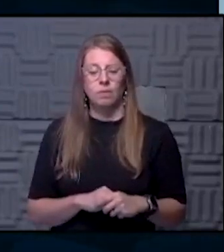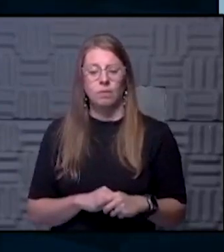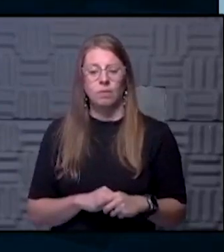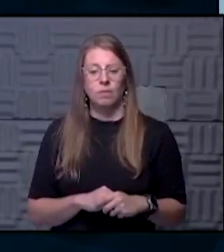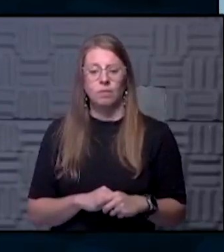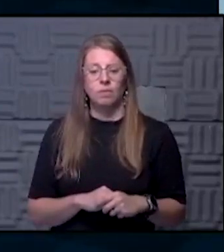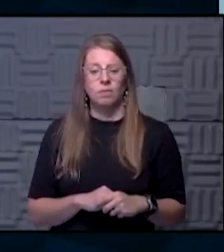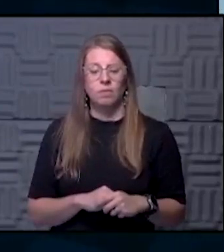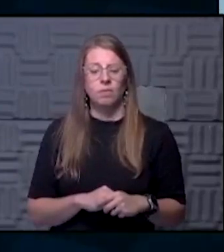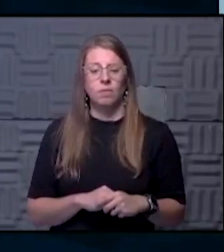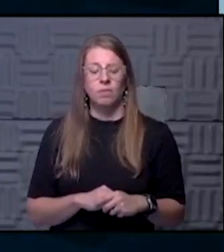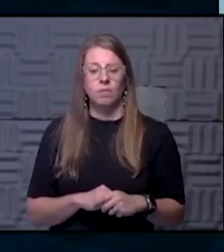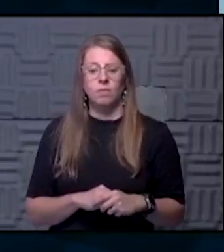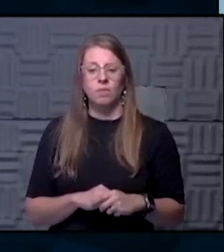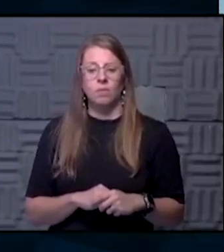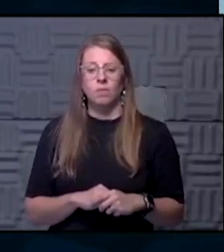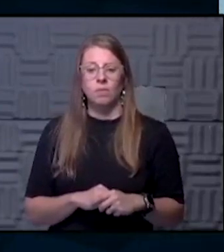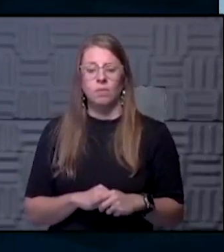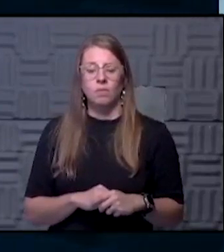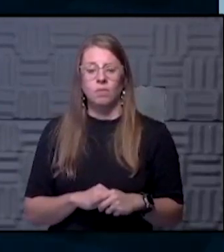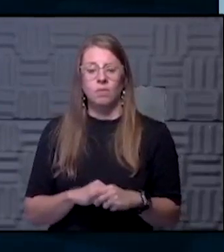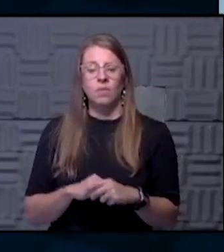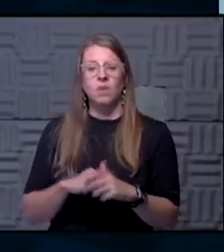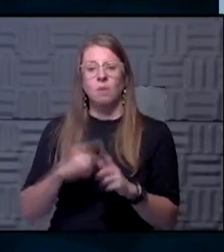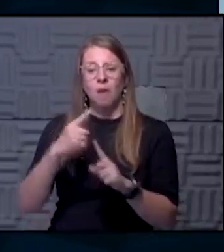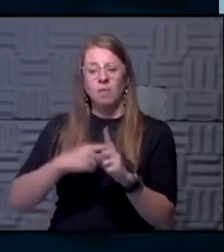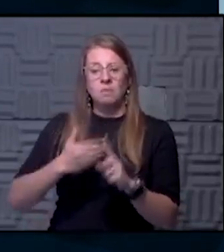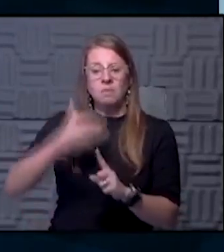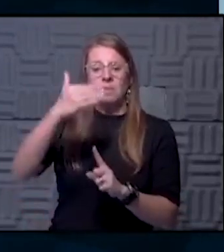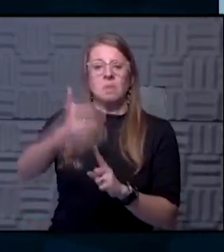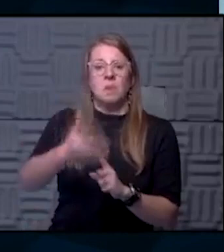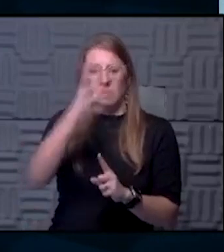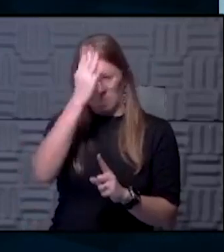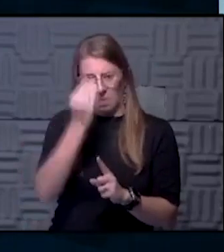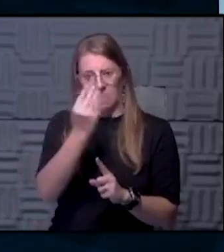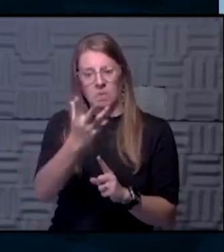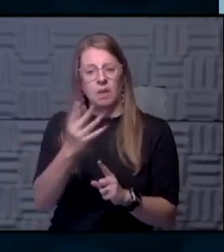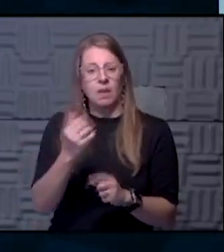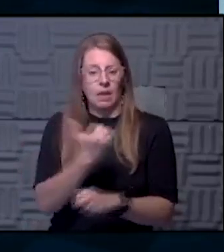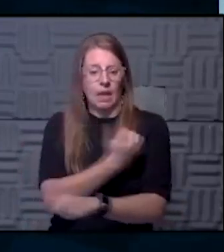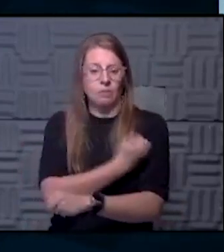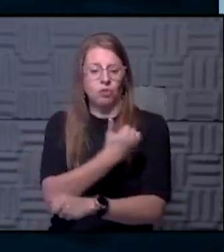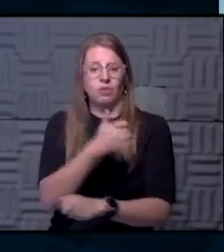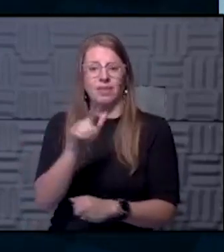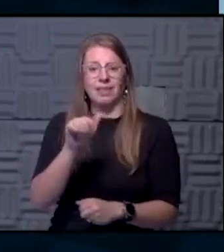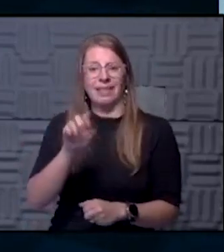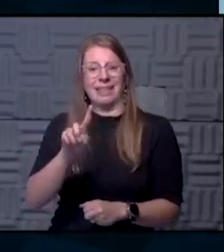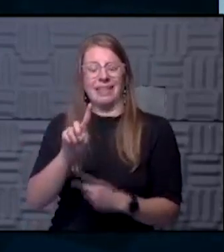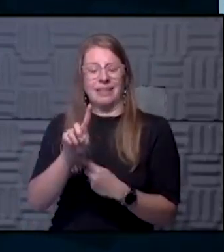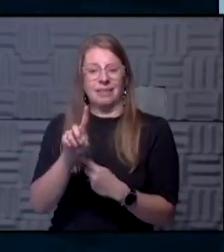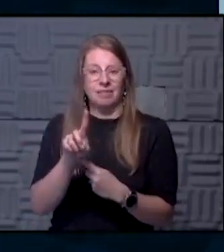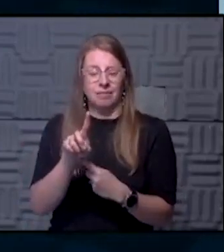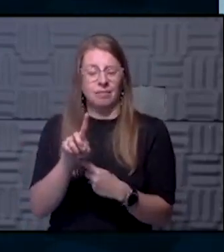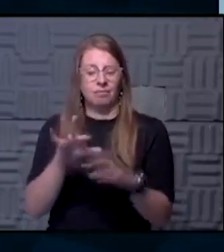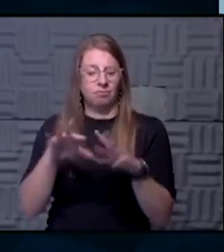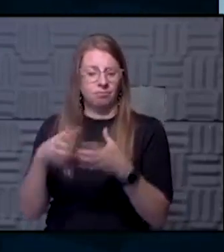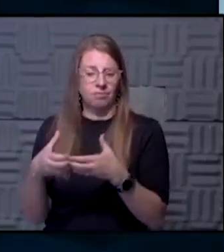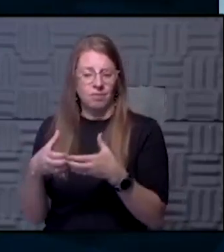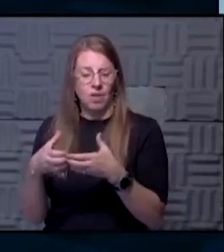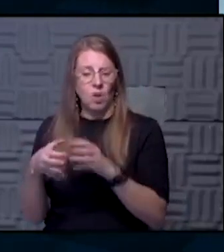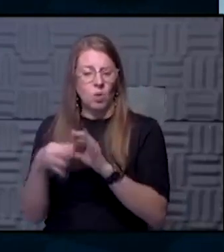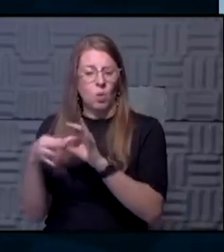down the road here. In the next month or so, our immunization lead is doing a coordination